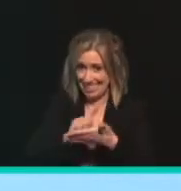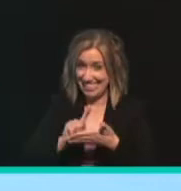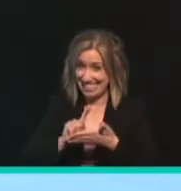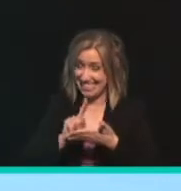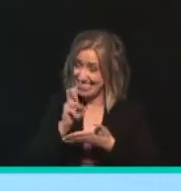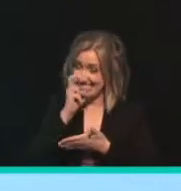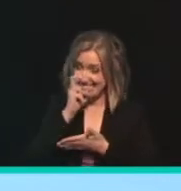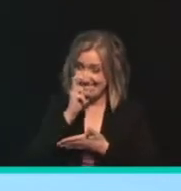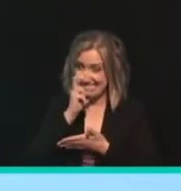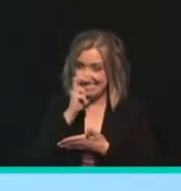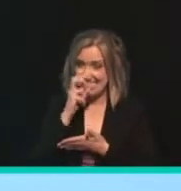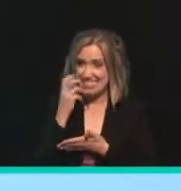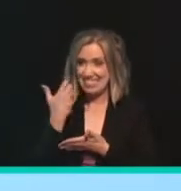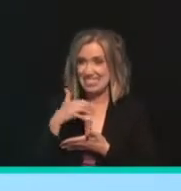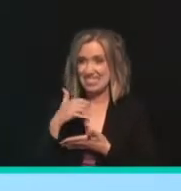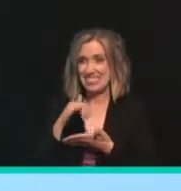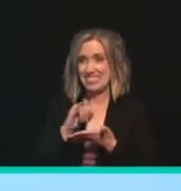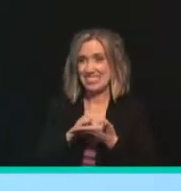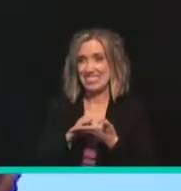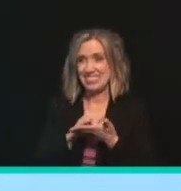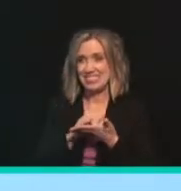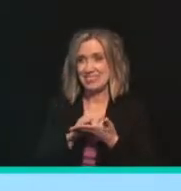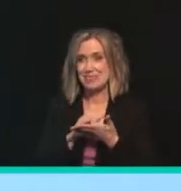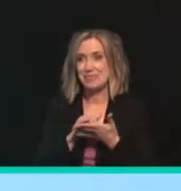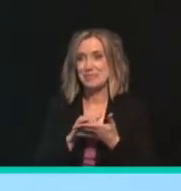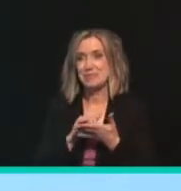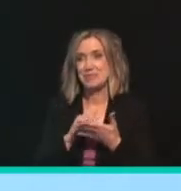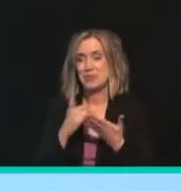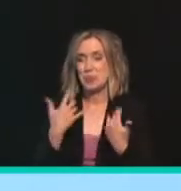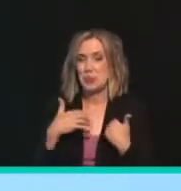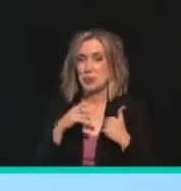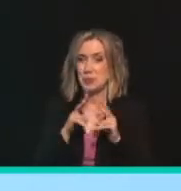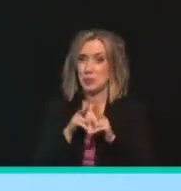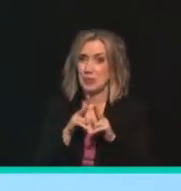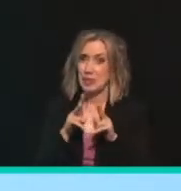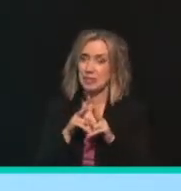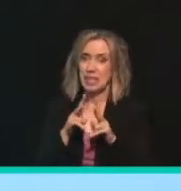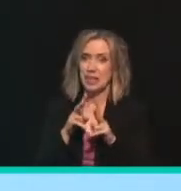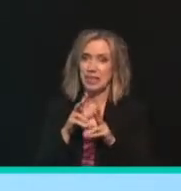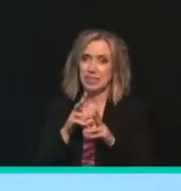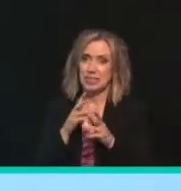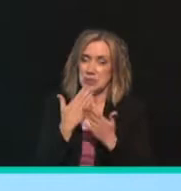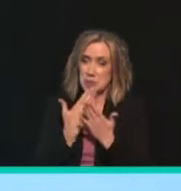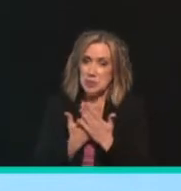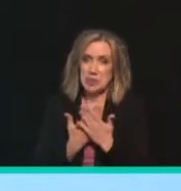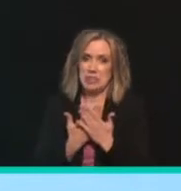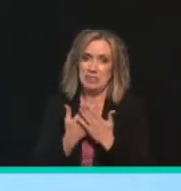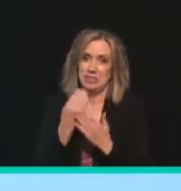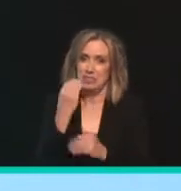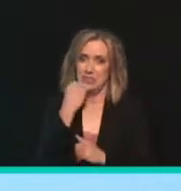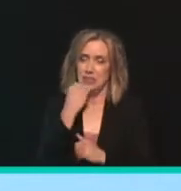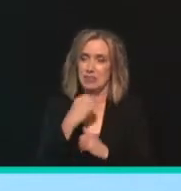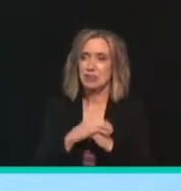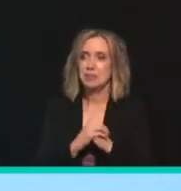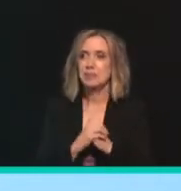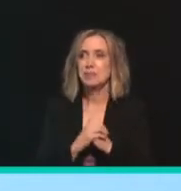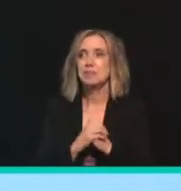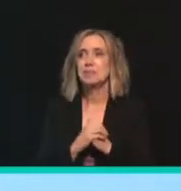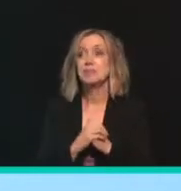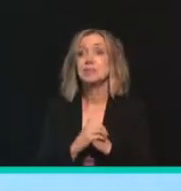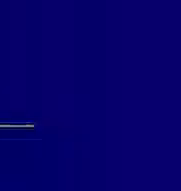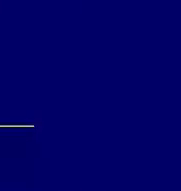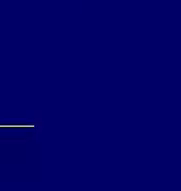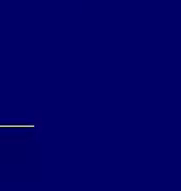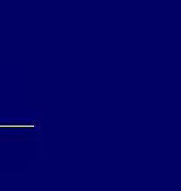how much the diet is wholesome in its nutrition. What researchers have found